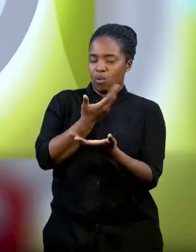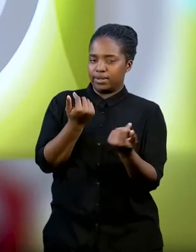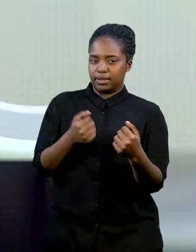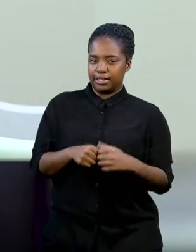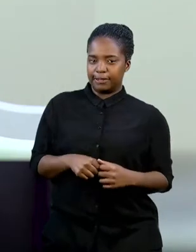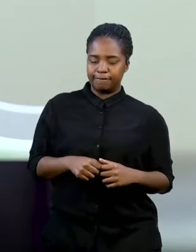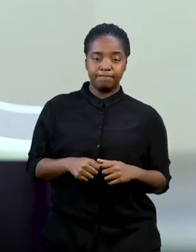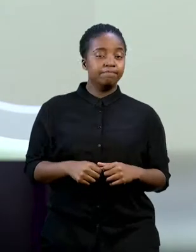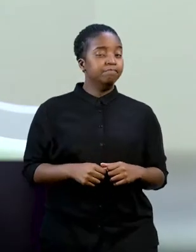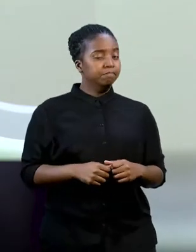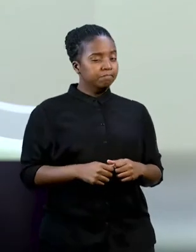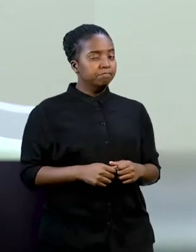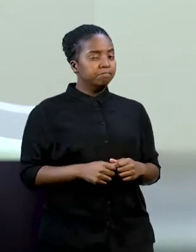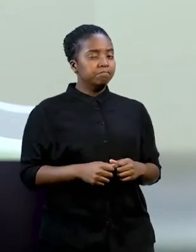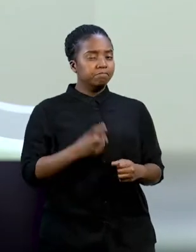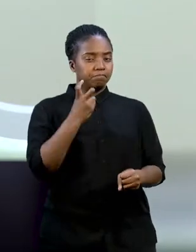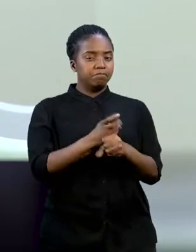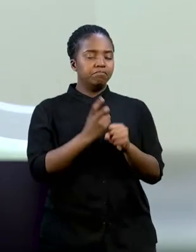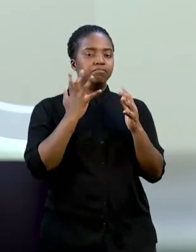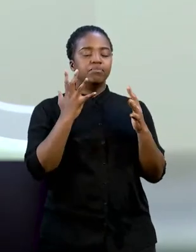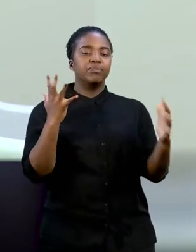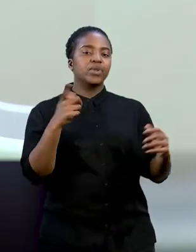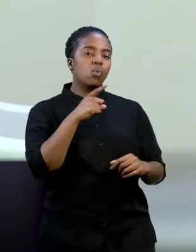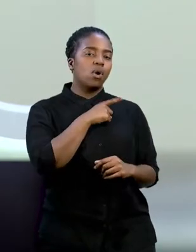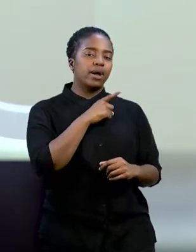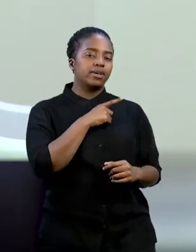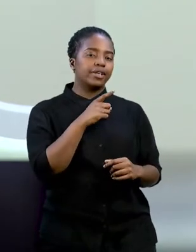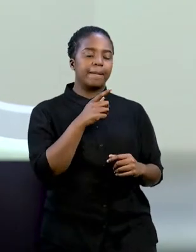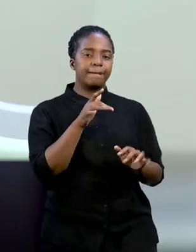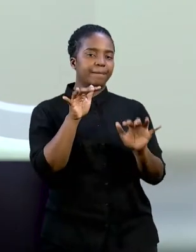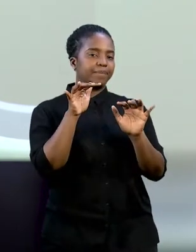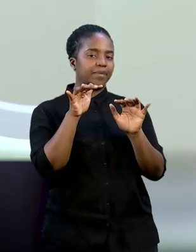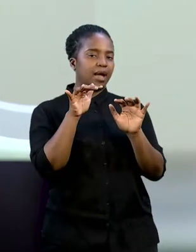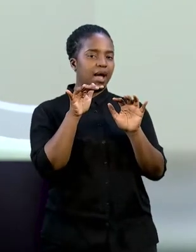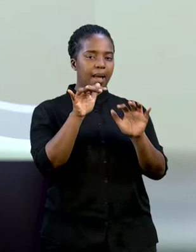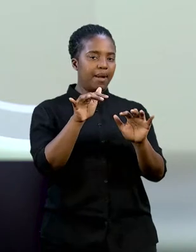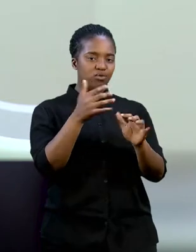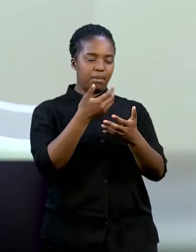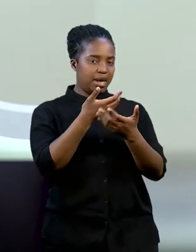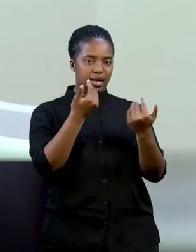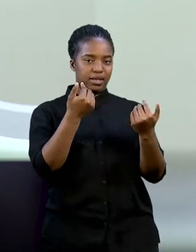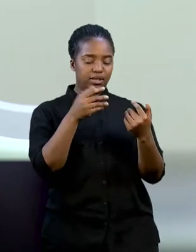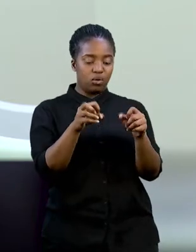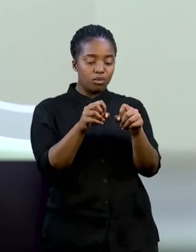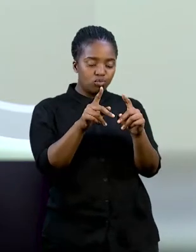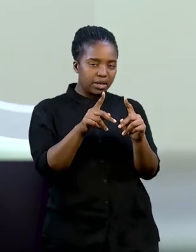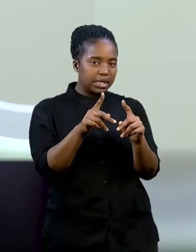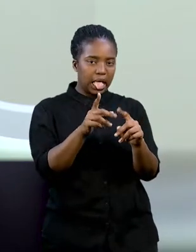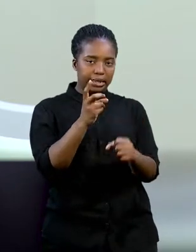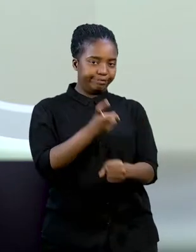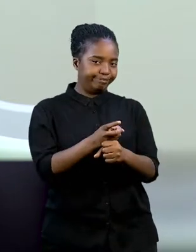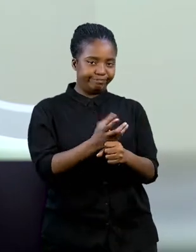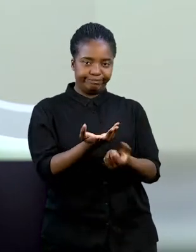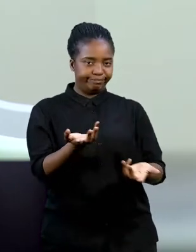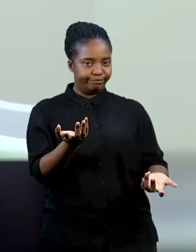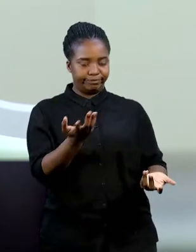kalokalo e go buima haholo because ba bangwe ha ba batle go bulela monyako ba bona